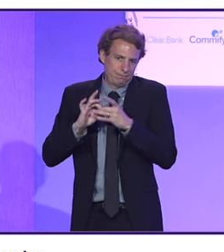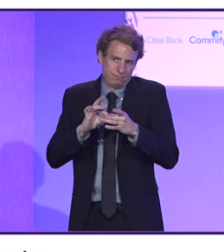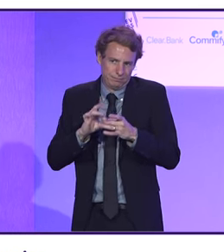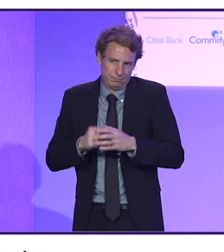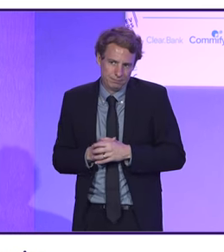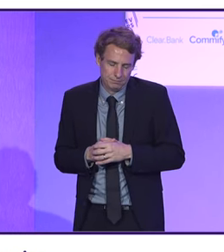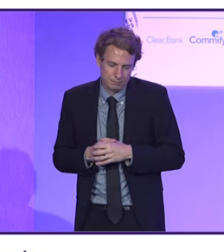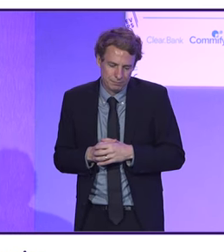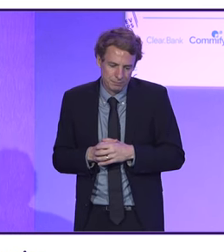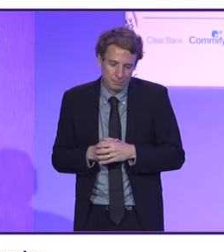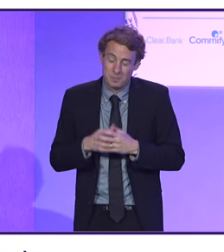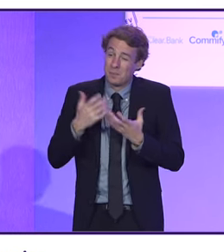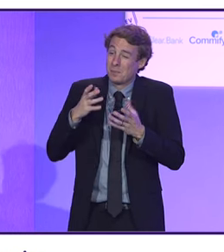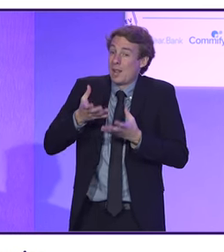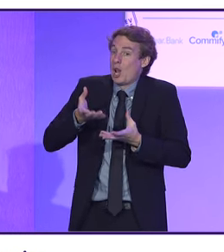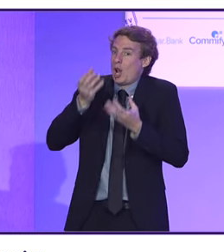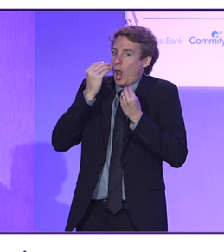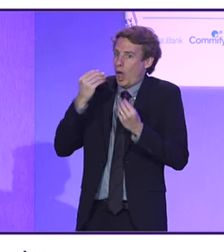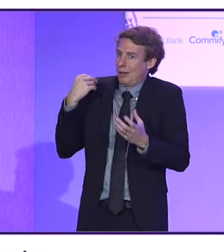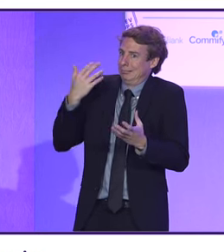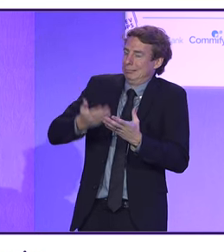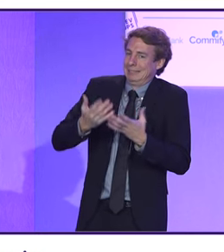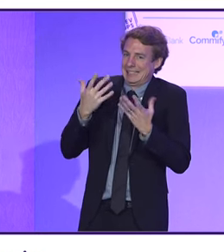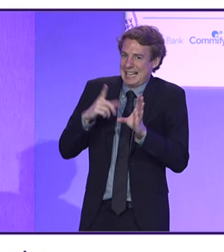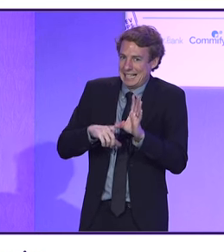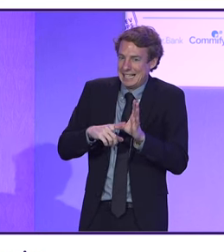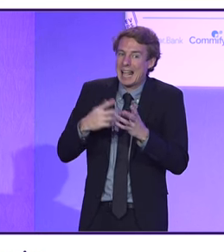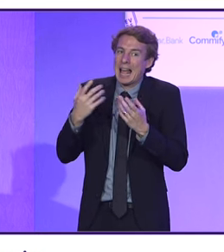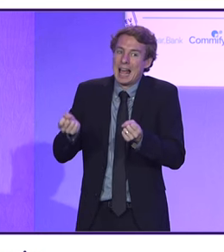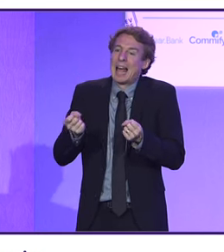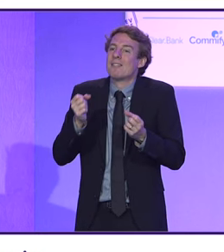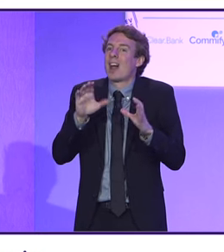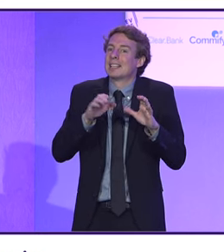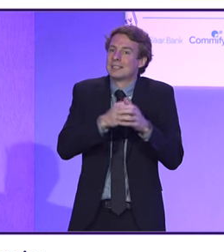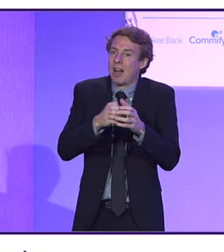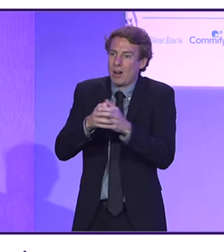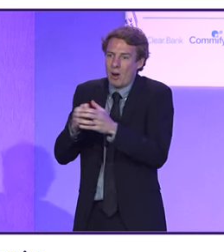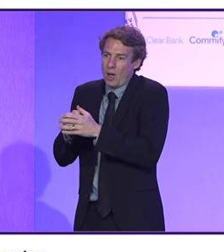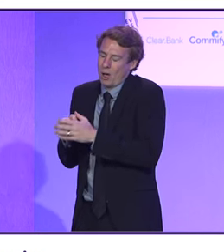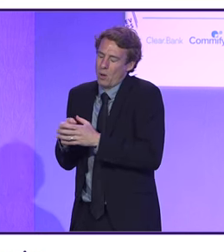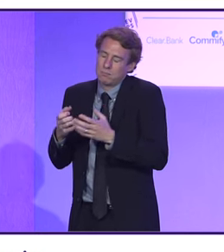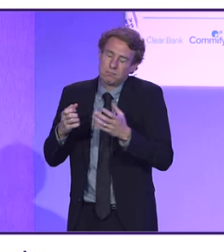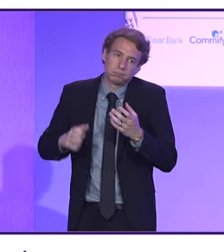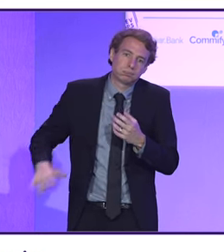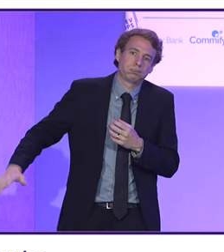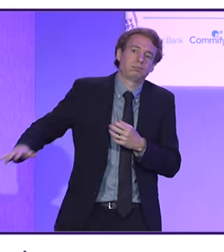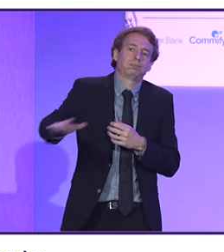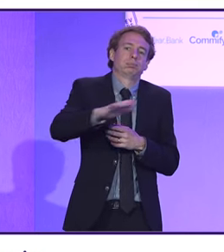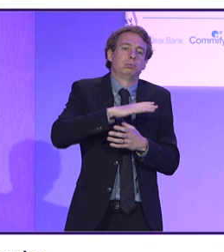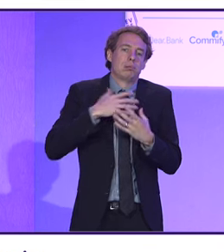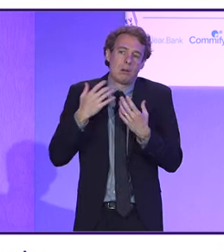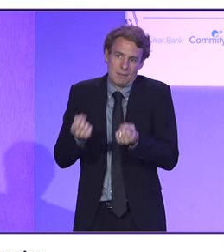What we've learned over the last 10 plus years is that there's silos everywhere, right? I mean, it starts as